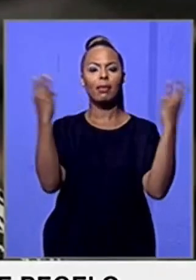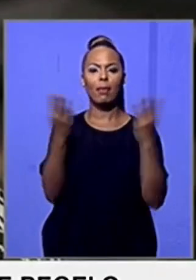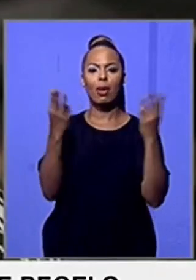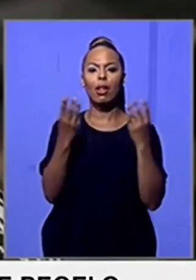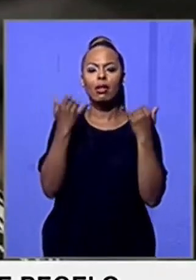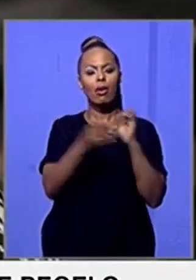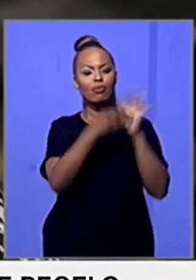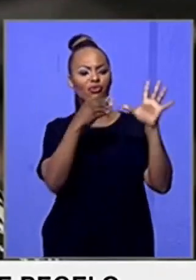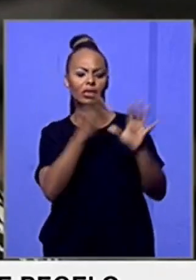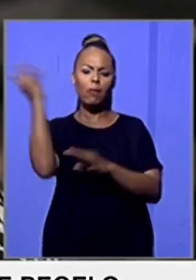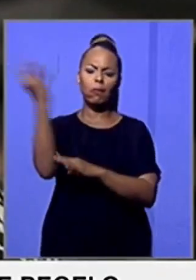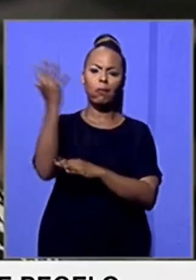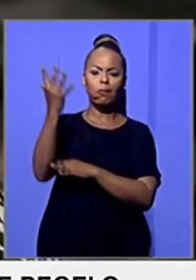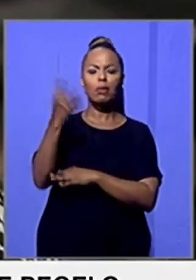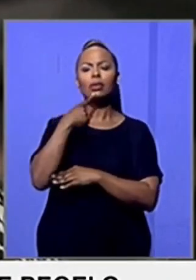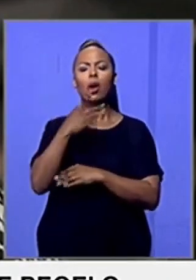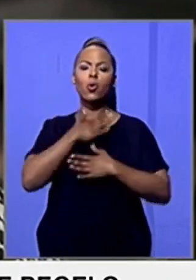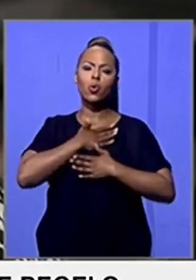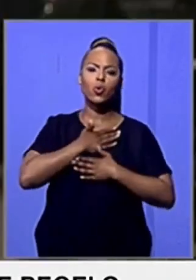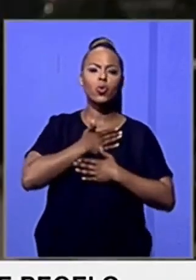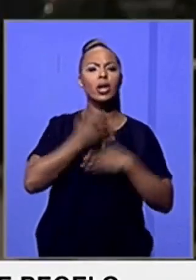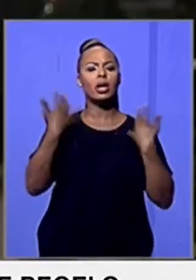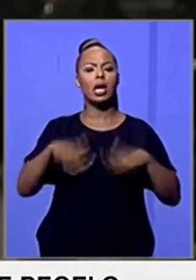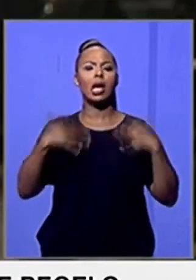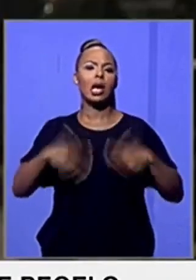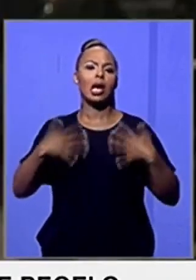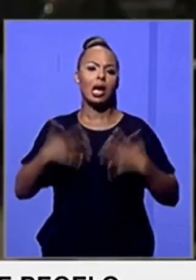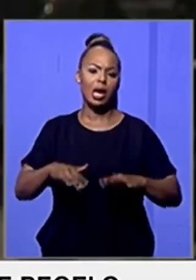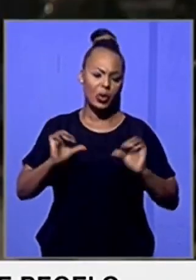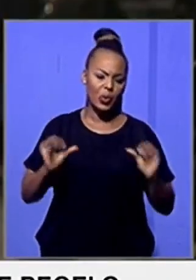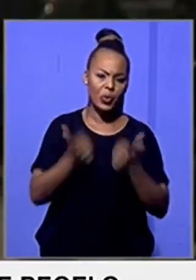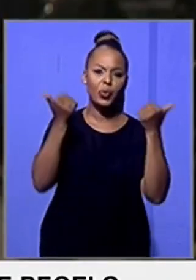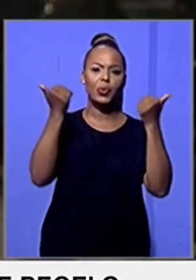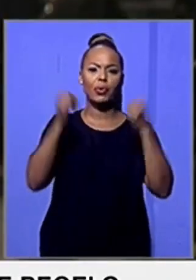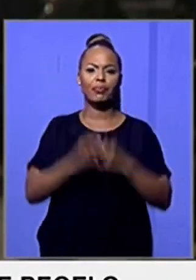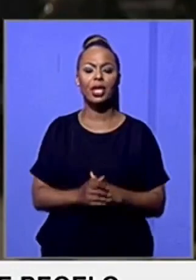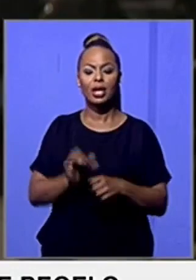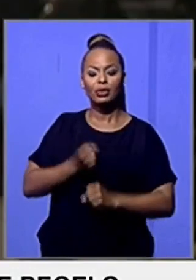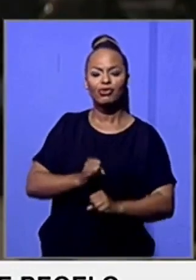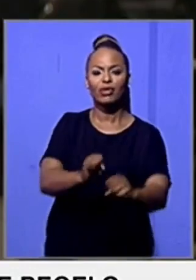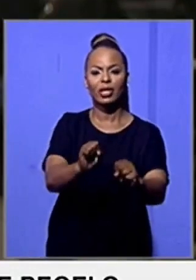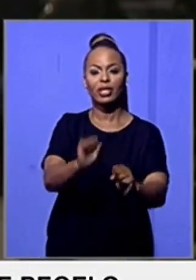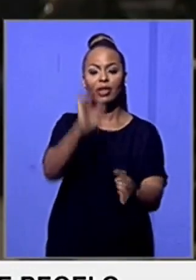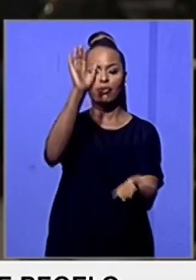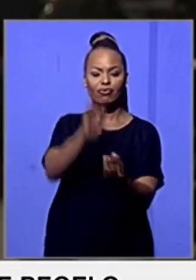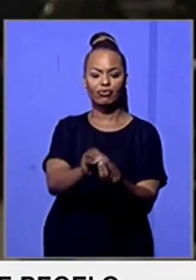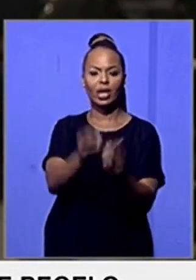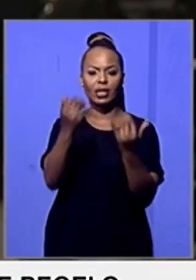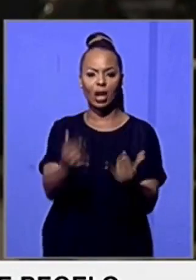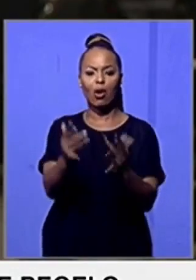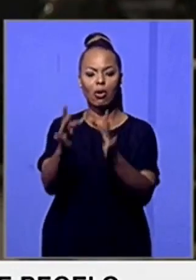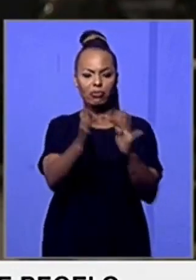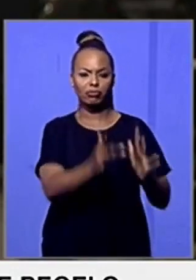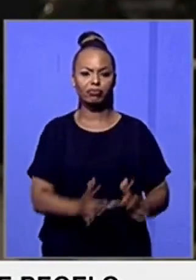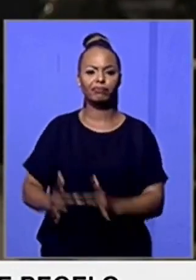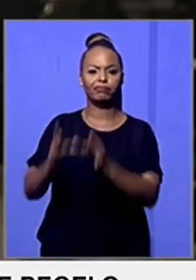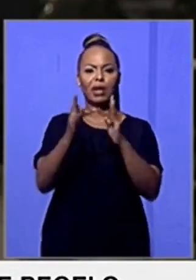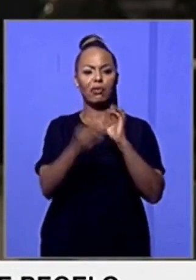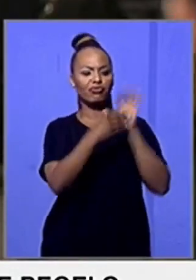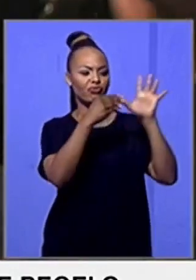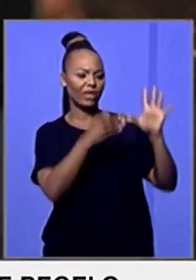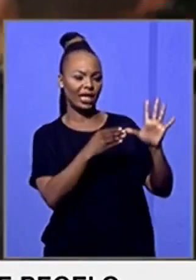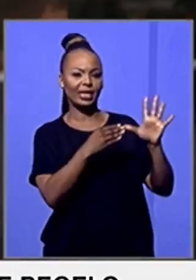ka BRICS ka tlatsopedi. A lift strategy in a nutshell is a strategy that seeks to connect currently the